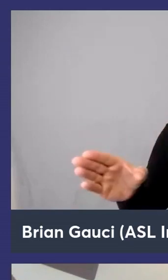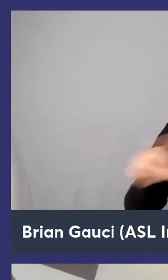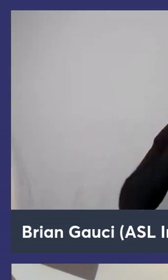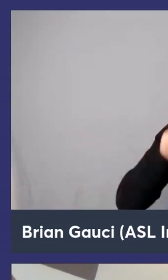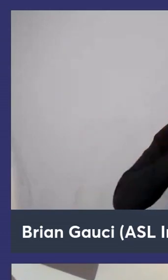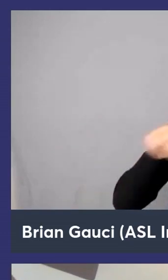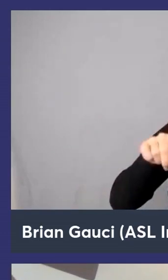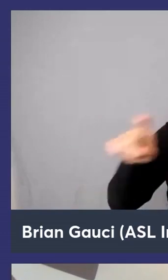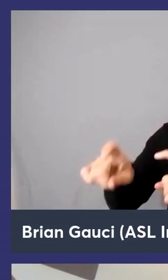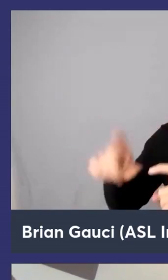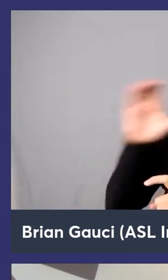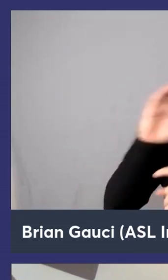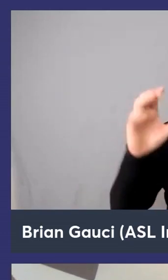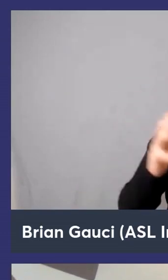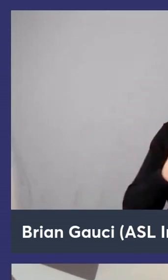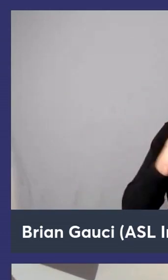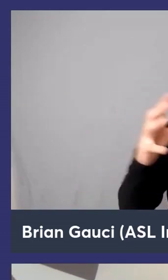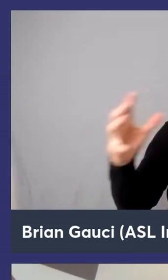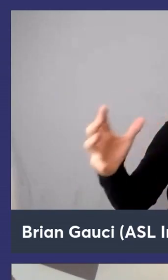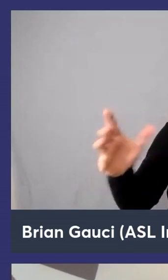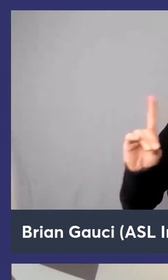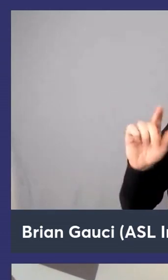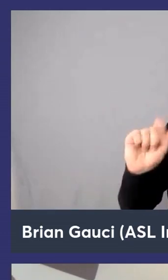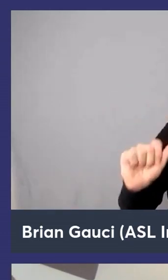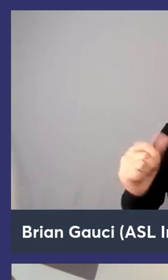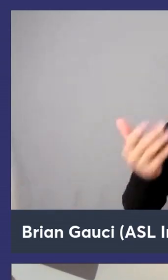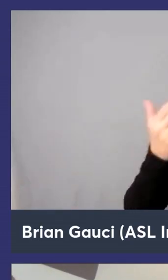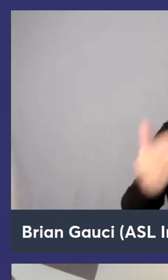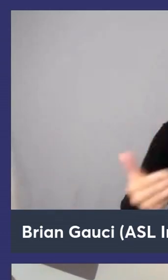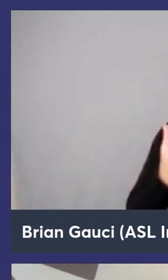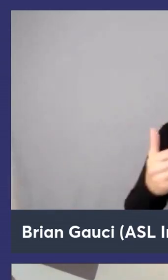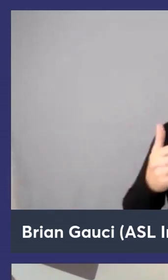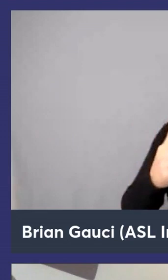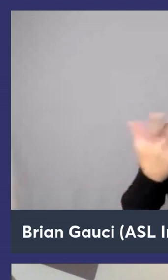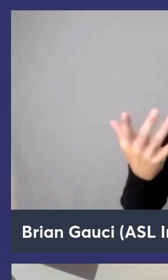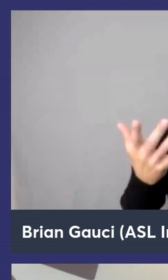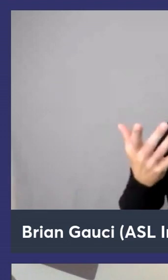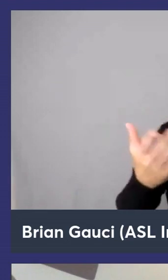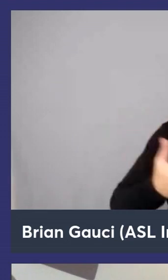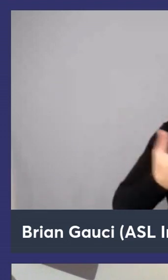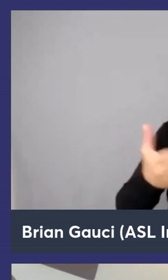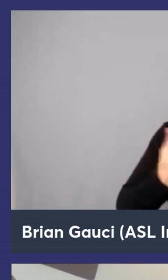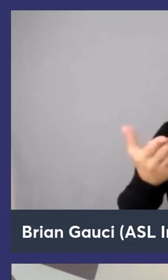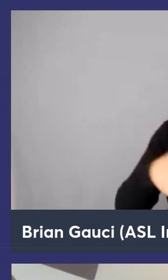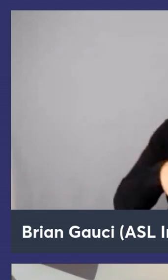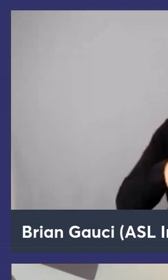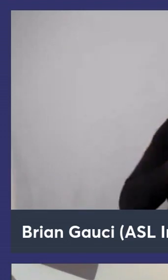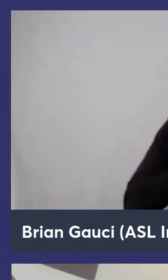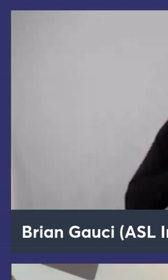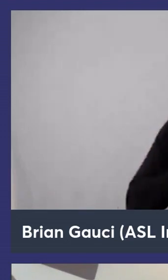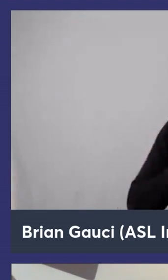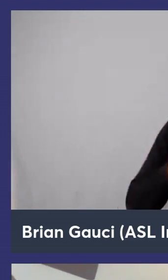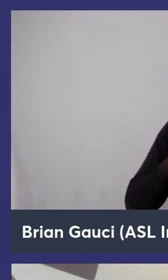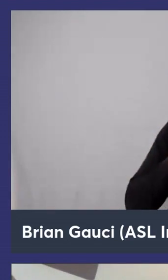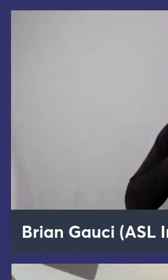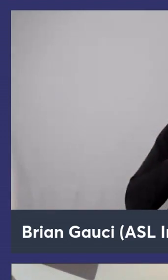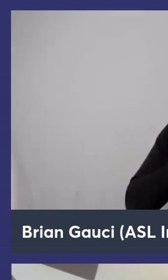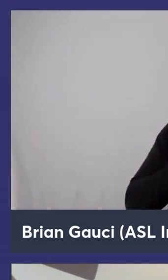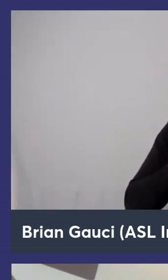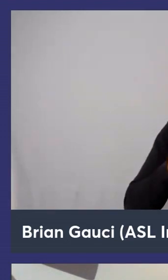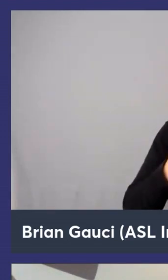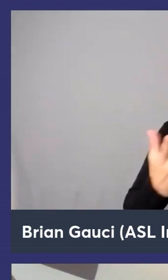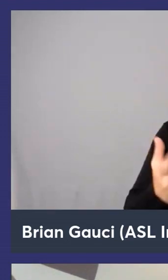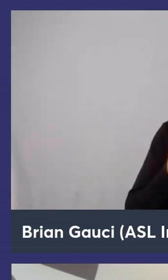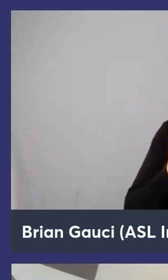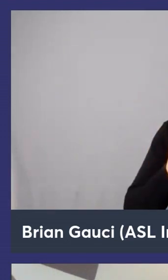data, they run into maybe performance throttling, or their job may be queued up and it might take some time for them to get an answer